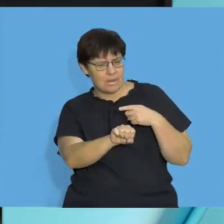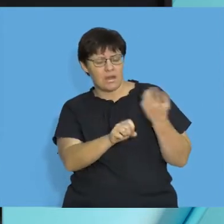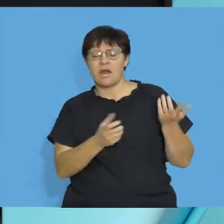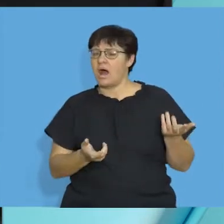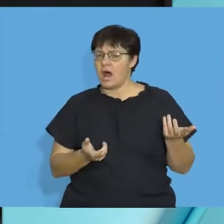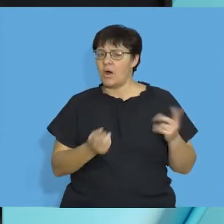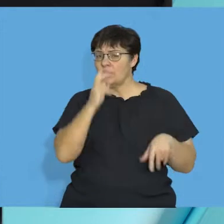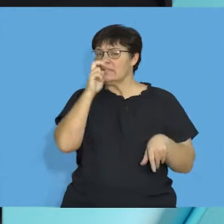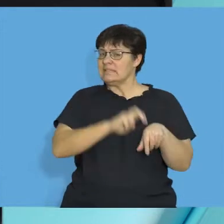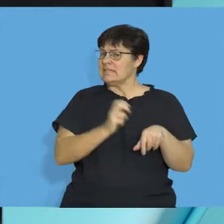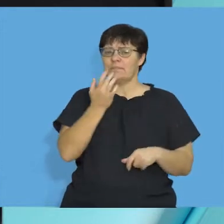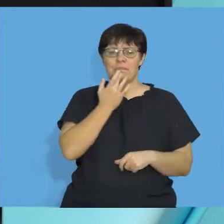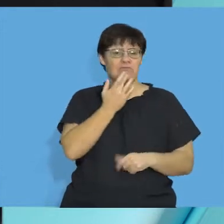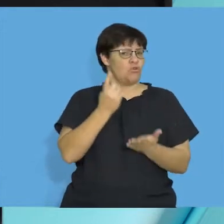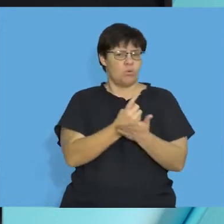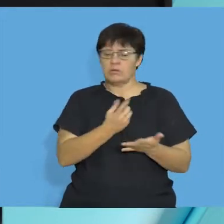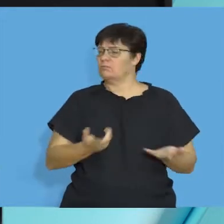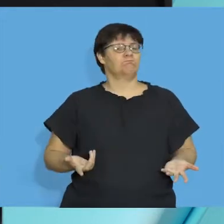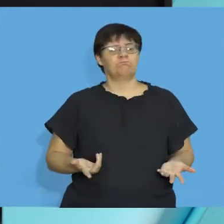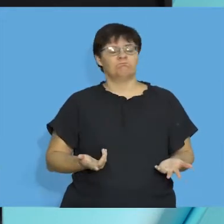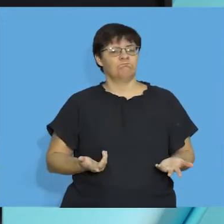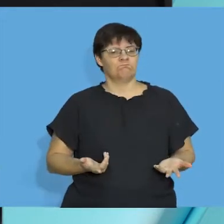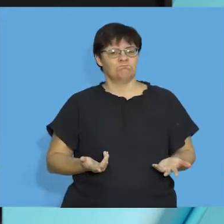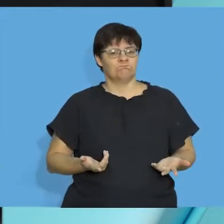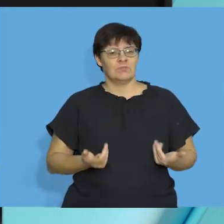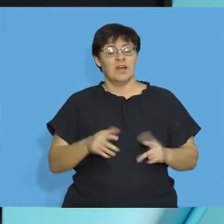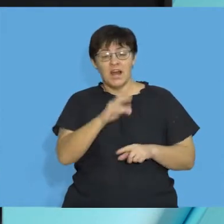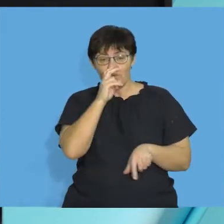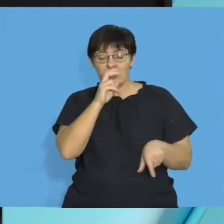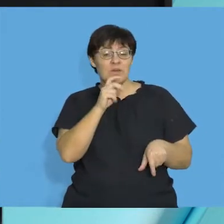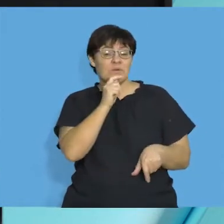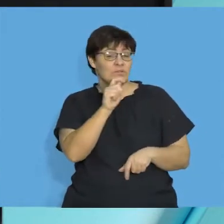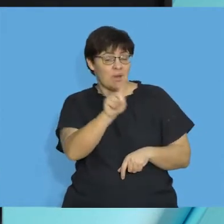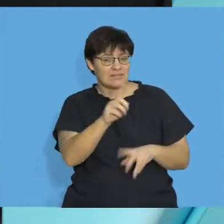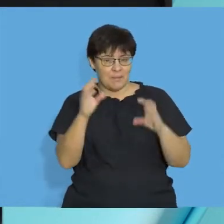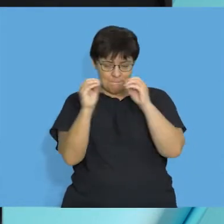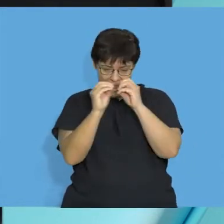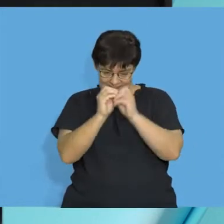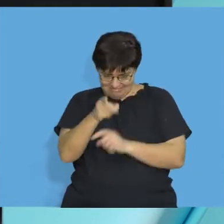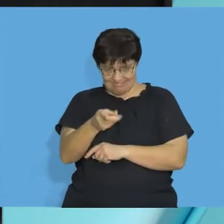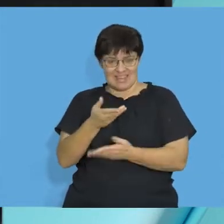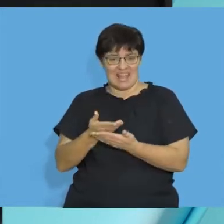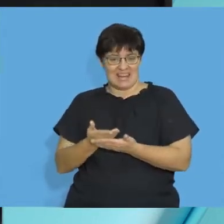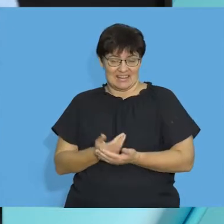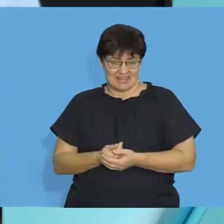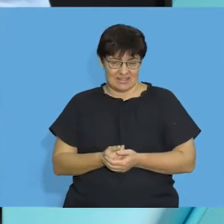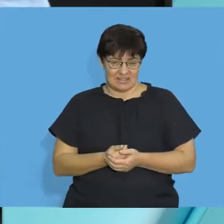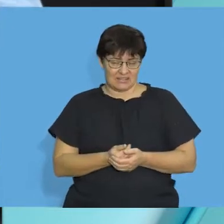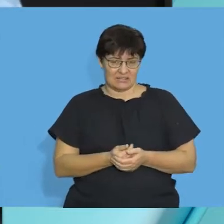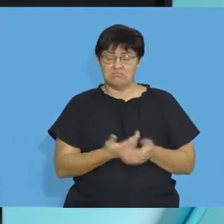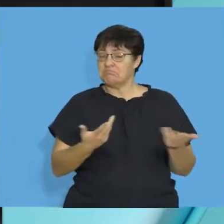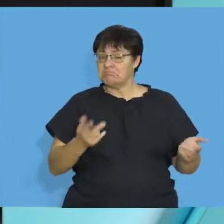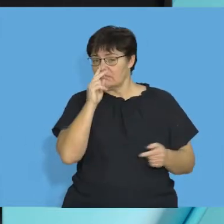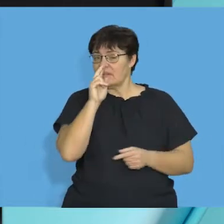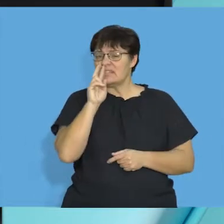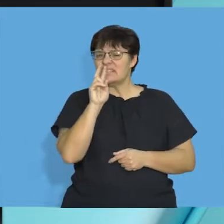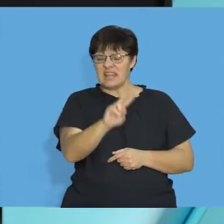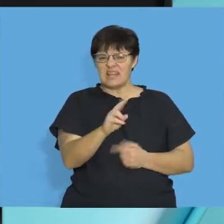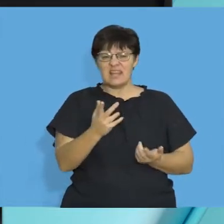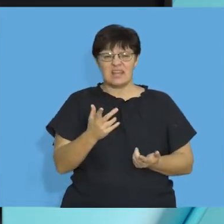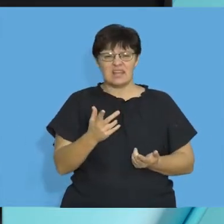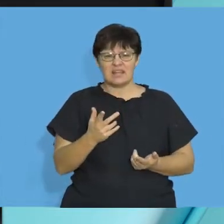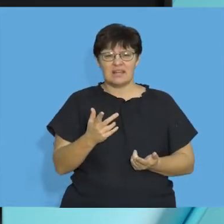don't need a battery all the time, but maybe we can use a magnet as well. And maybe you've seen those sort